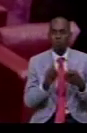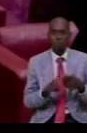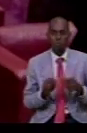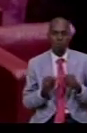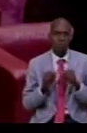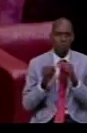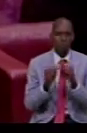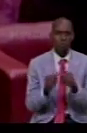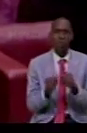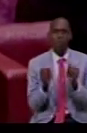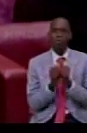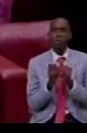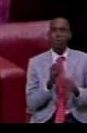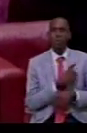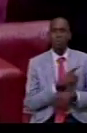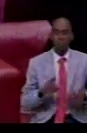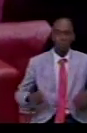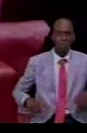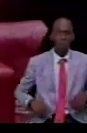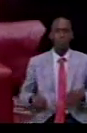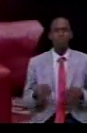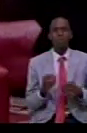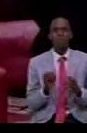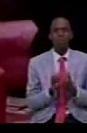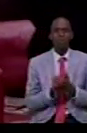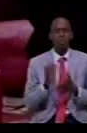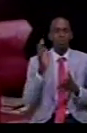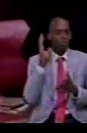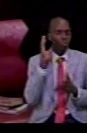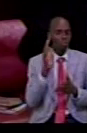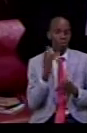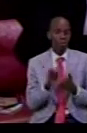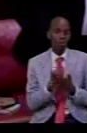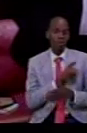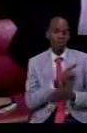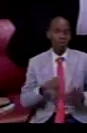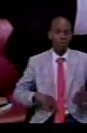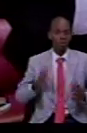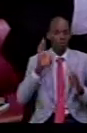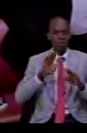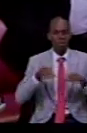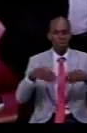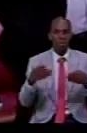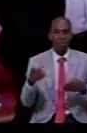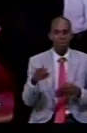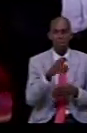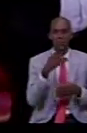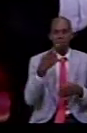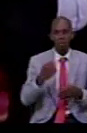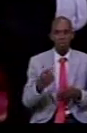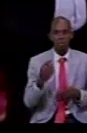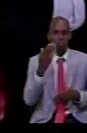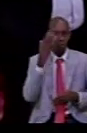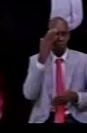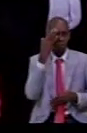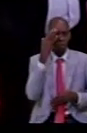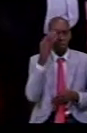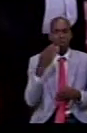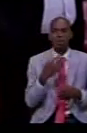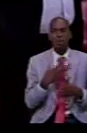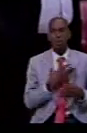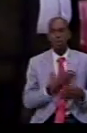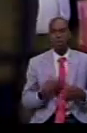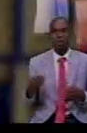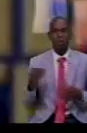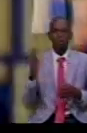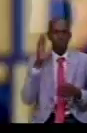who will truly guide them in the path of safety, that the Lord will give them discerning heart. And then they will overcome such temptations.